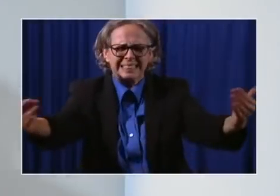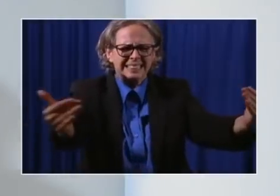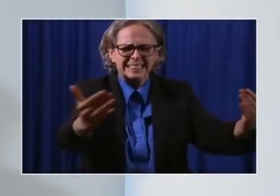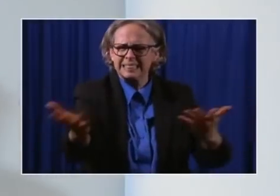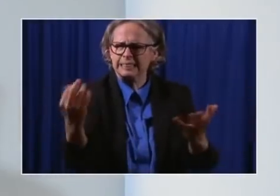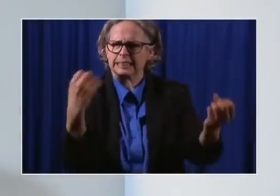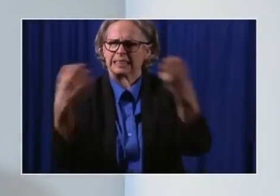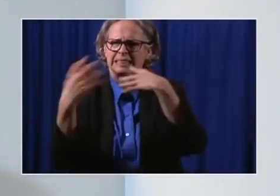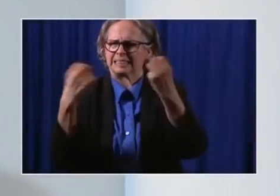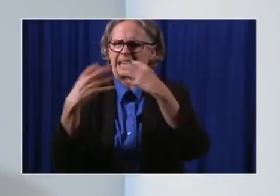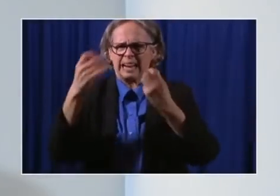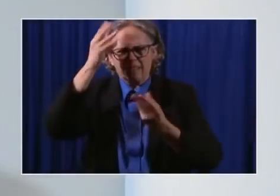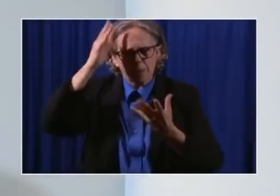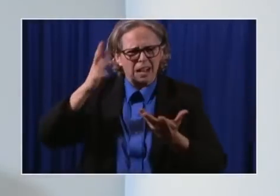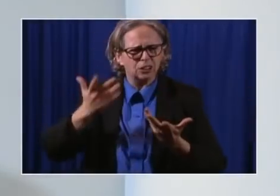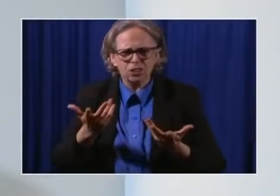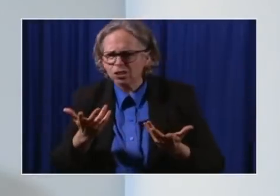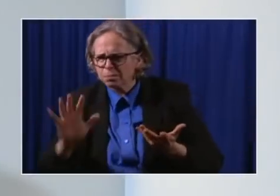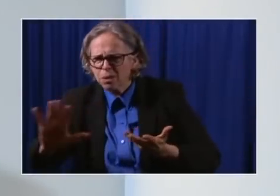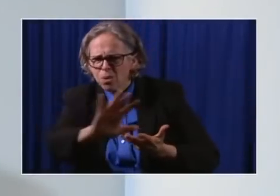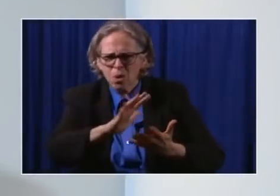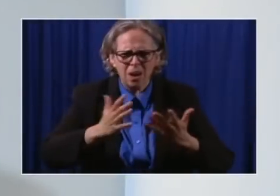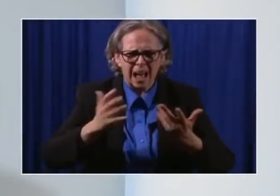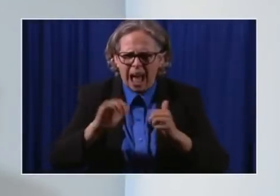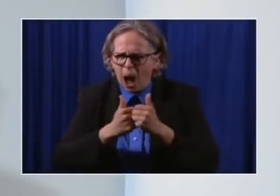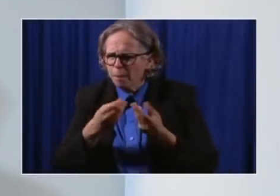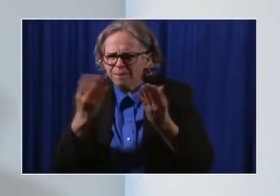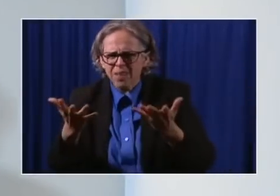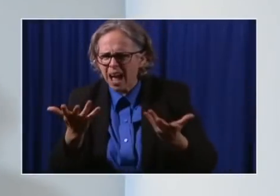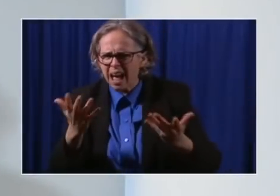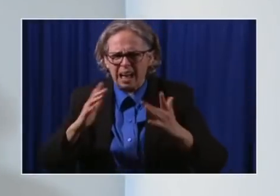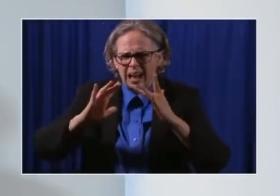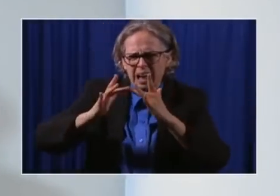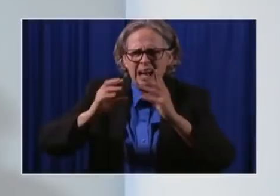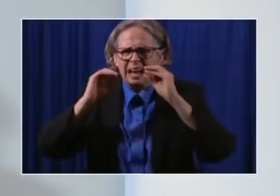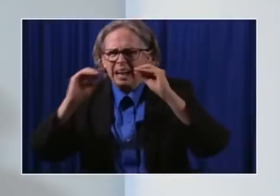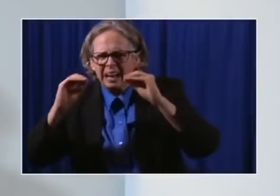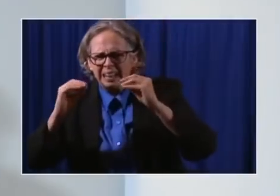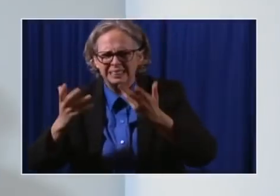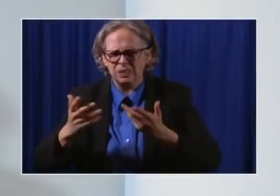and do it in many cases without the benefit of all the information that they need.